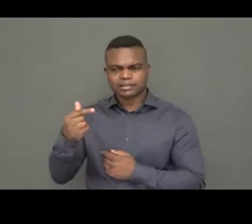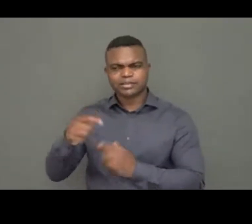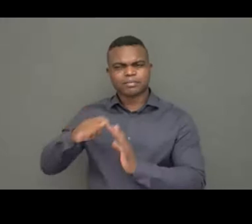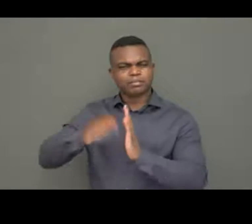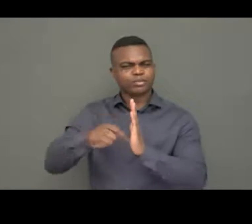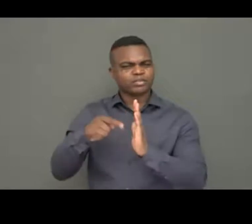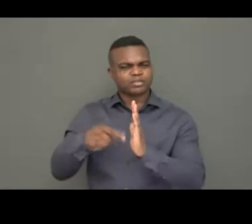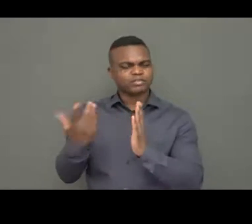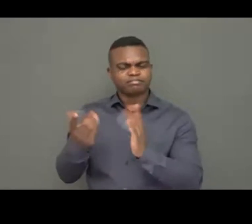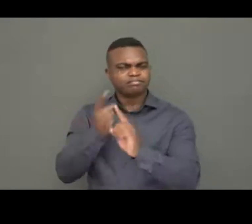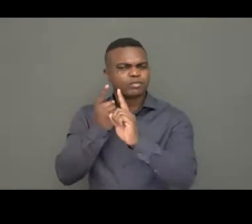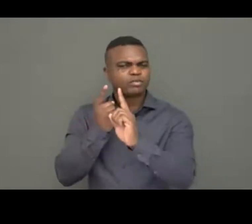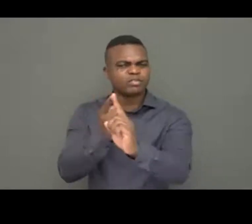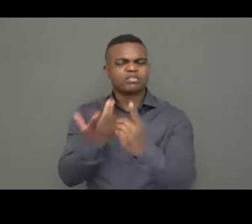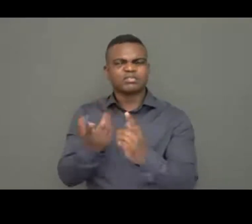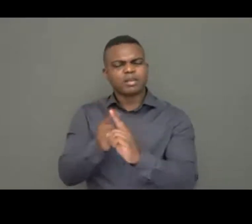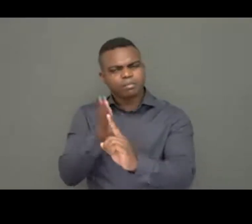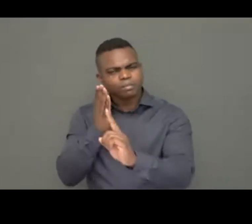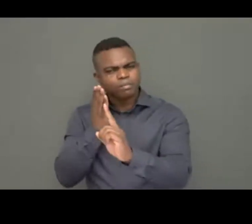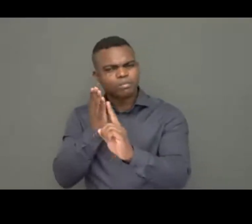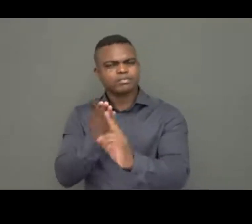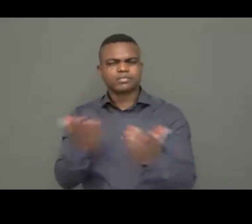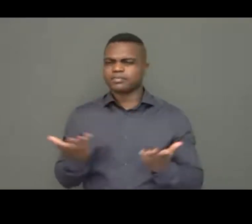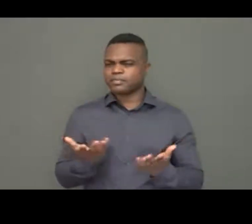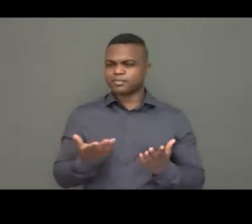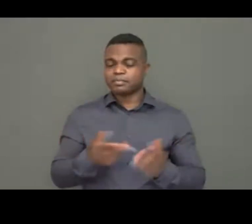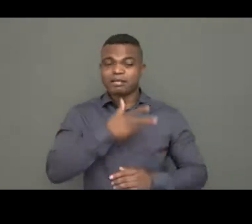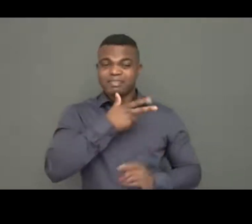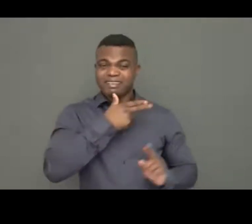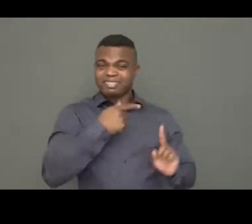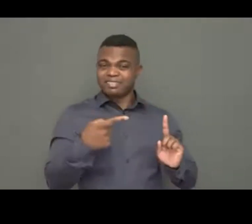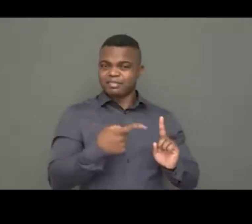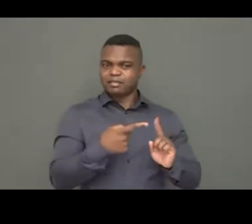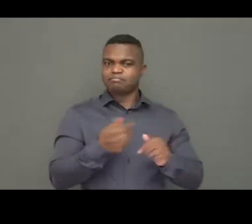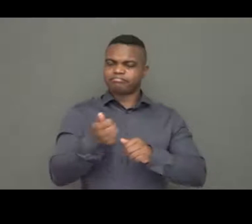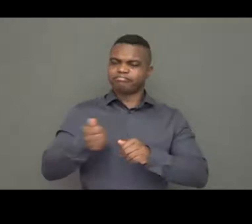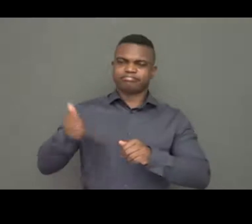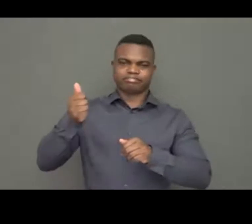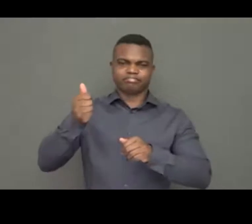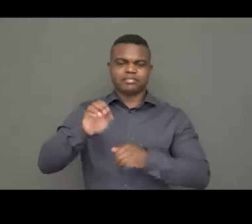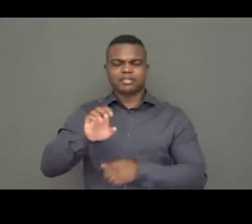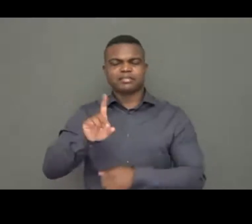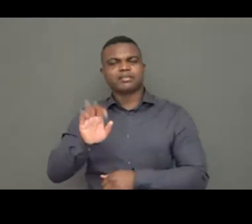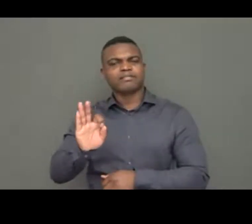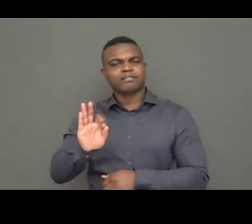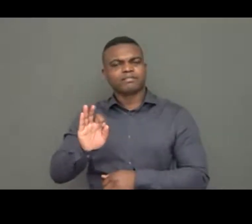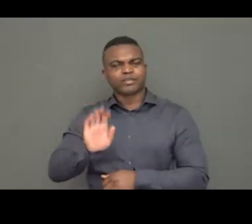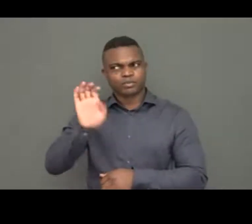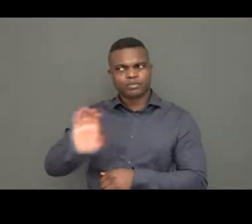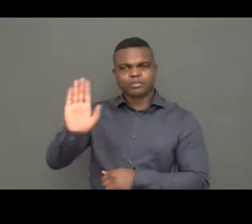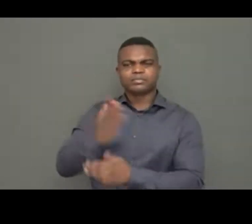EDF, a unique platform which brings together representative organizations of persons with disabilities from across